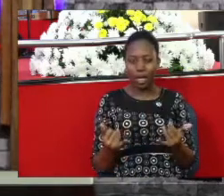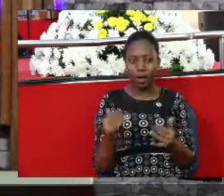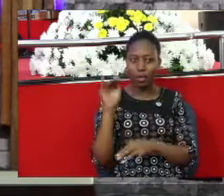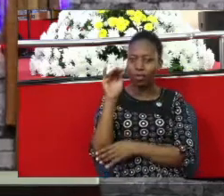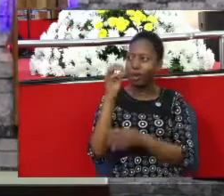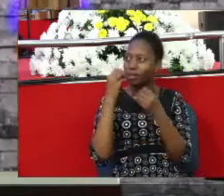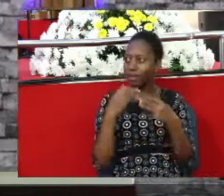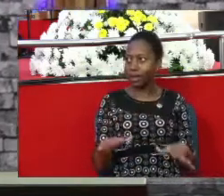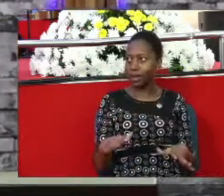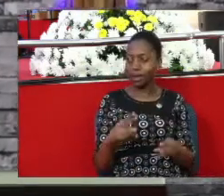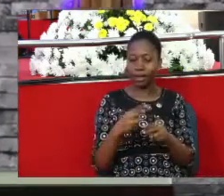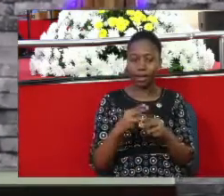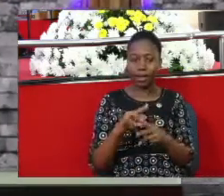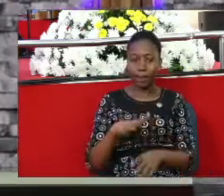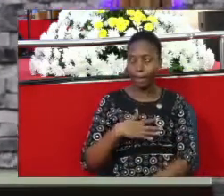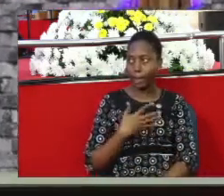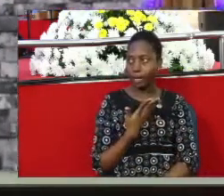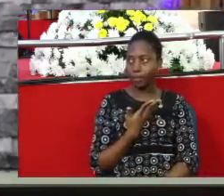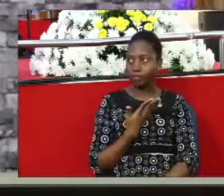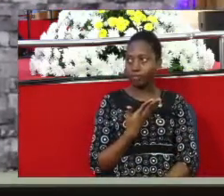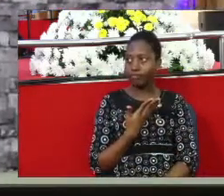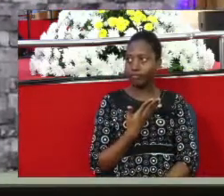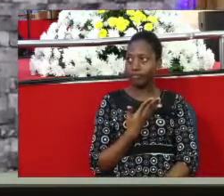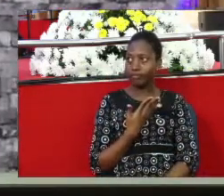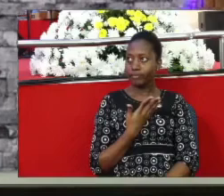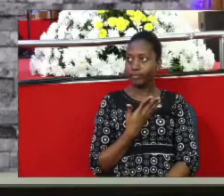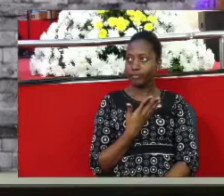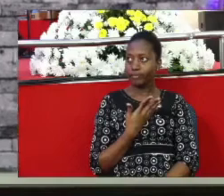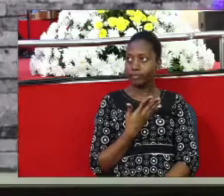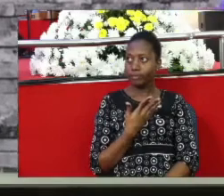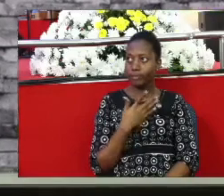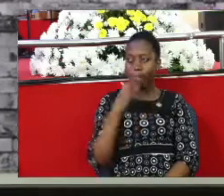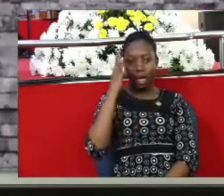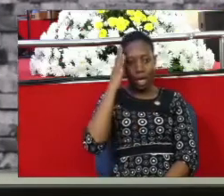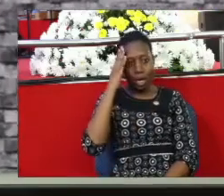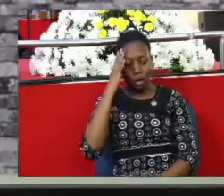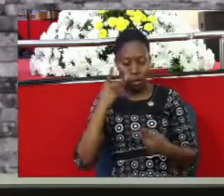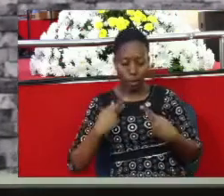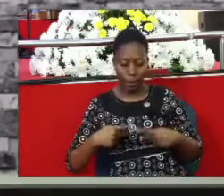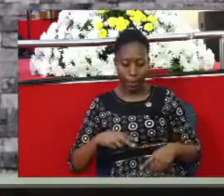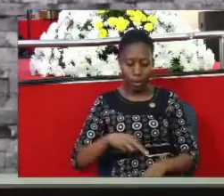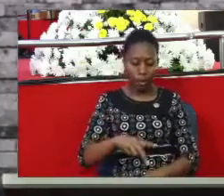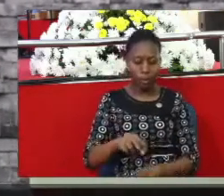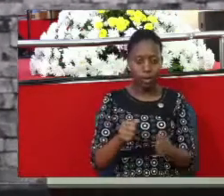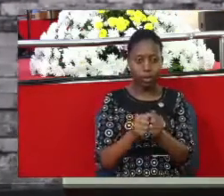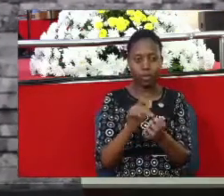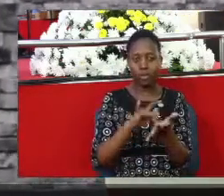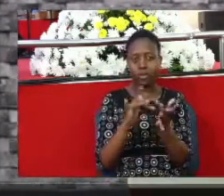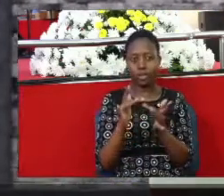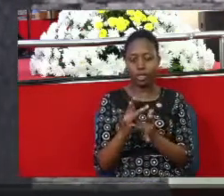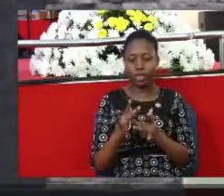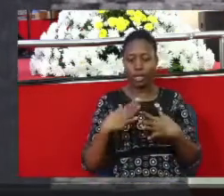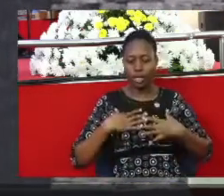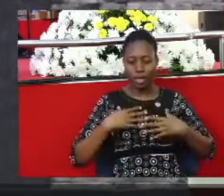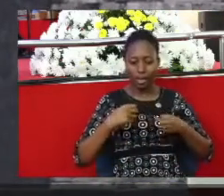Until now. You know, these people are walking with Jesus. He heals a blind man here. He heals this one.